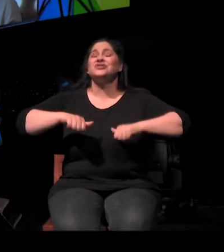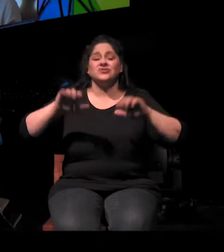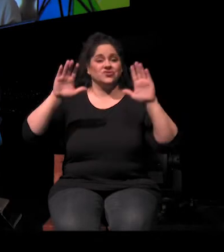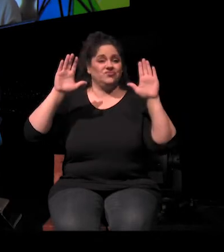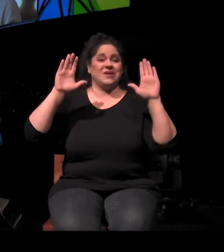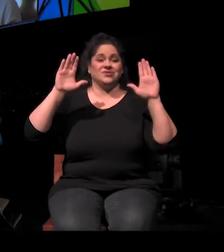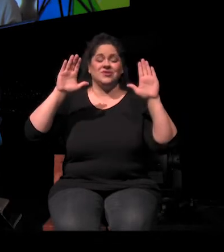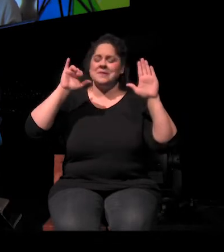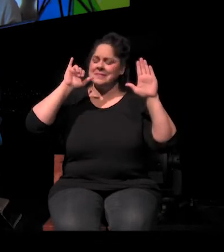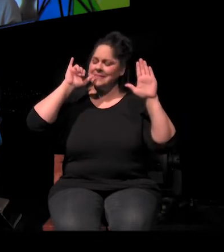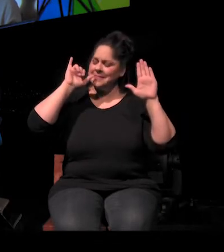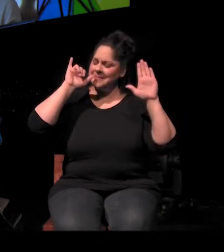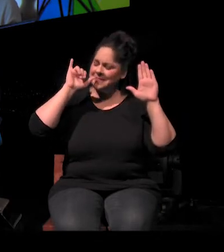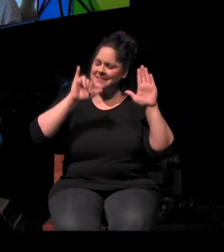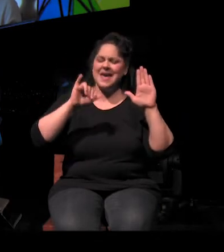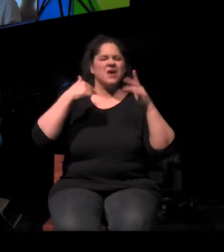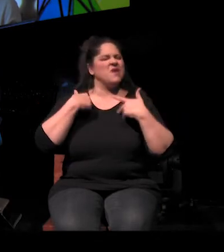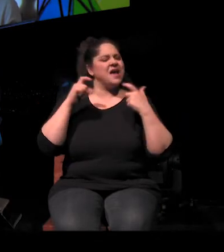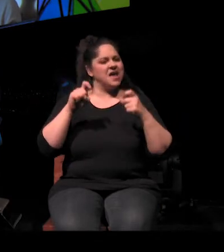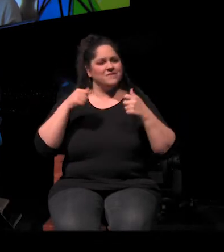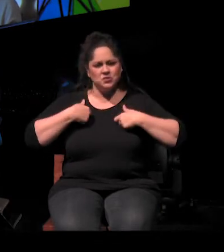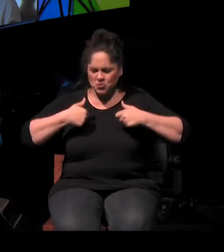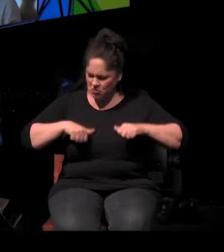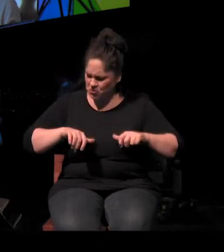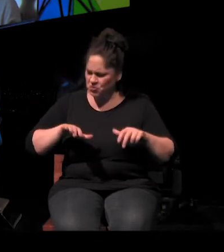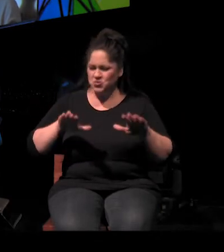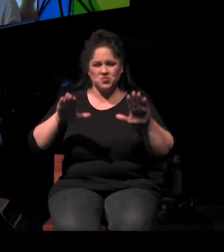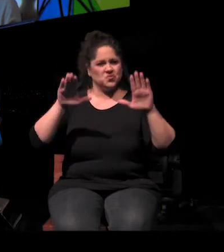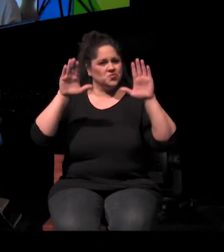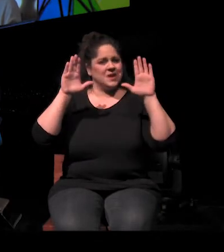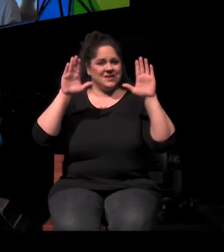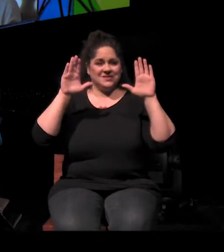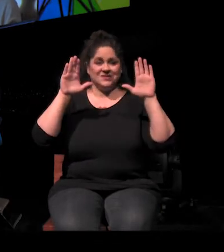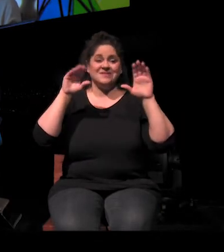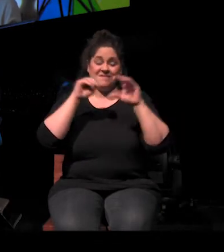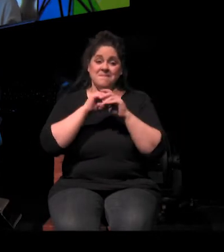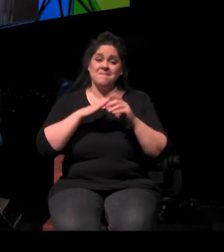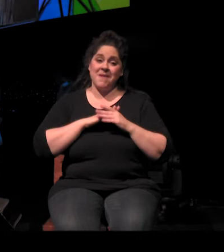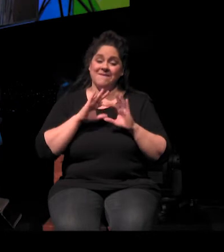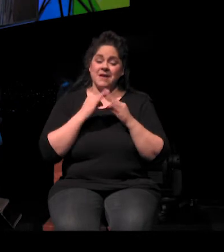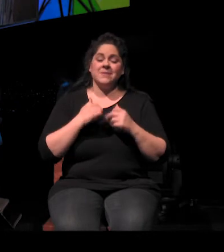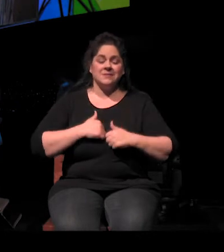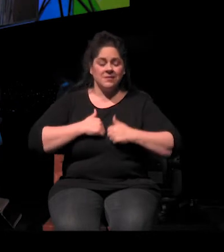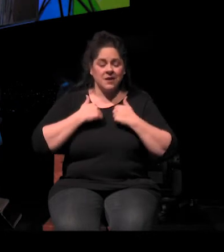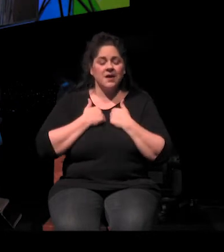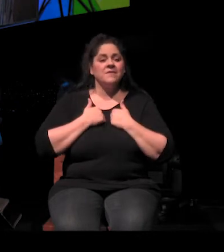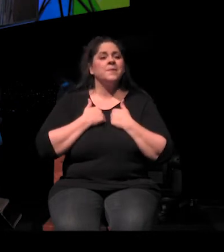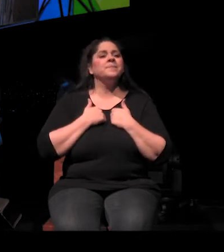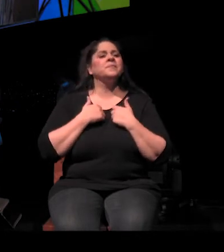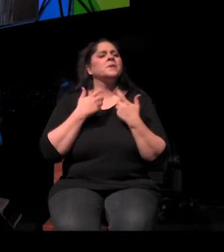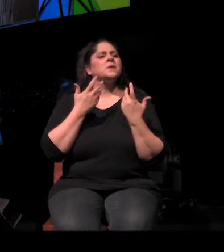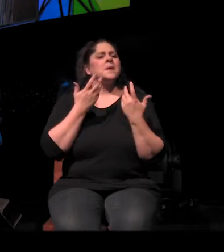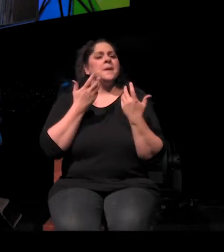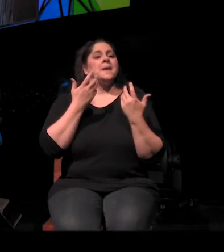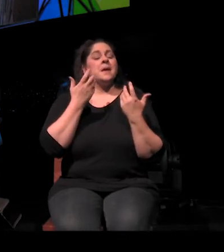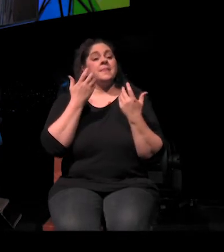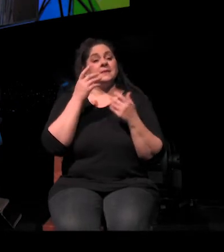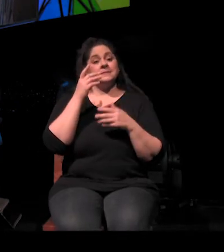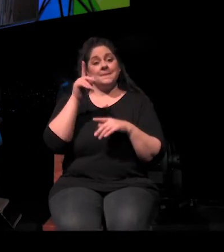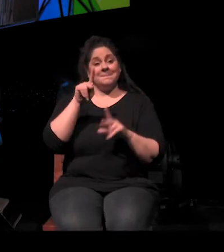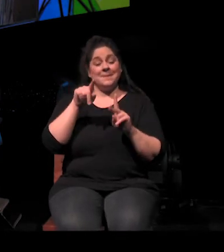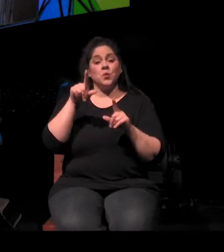an anchor word in our whole family's life, for sure. We had a lot of people in the Harrisburg